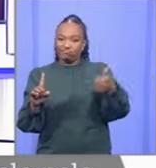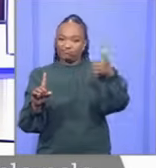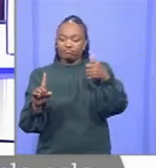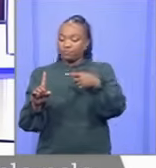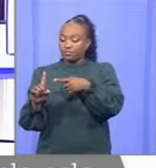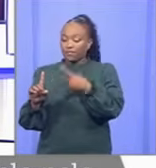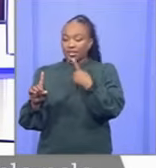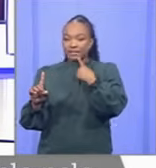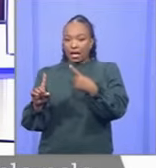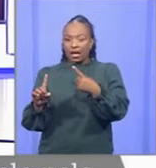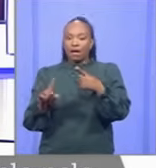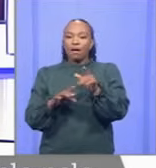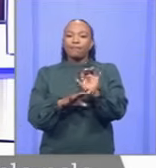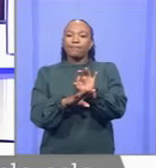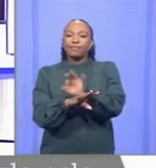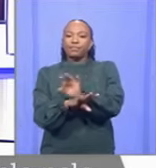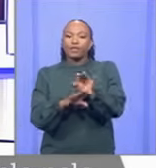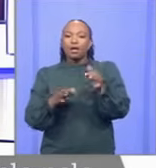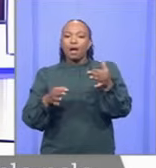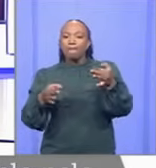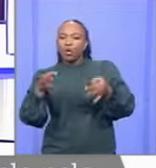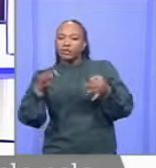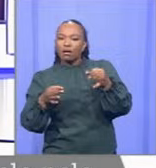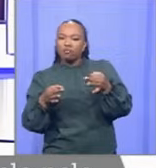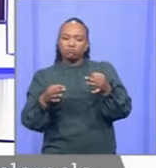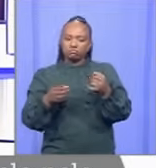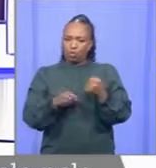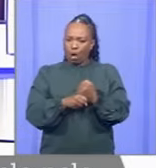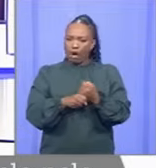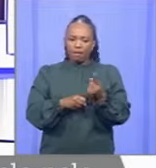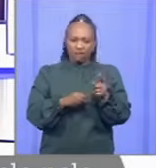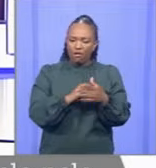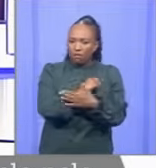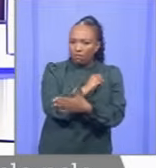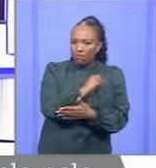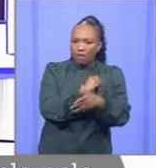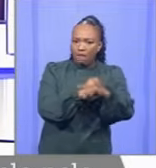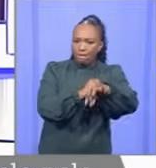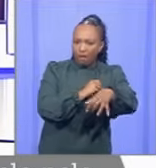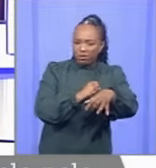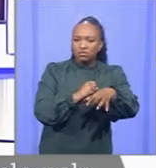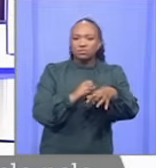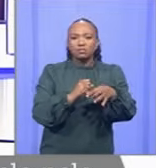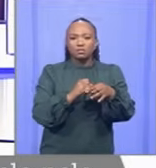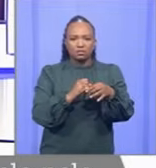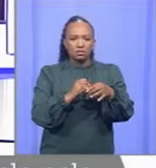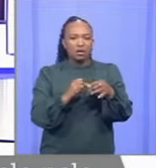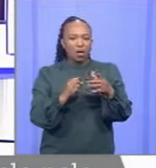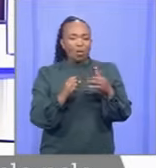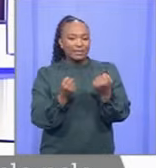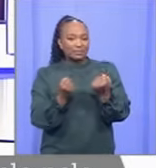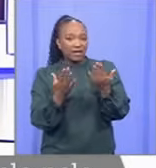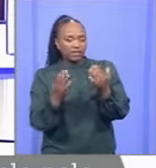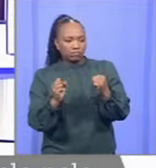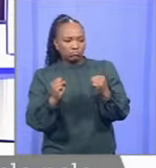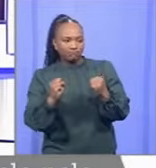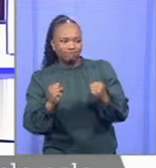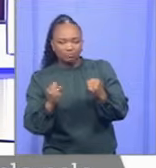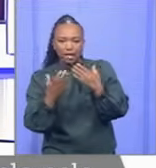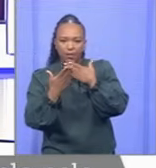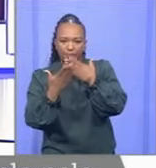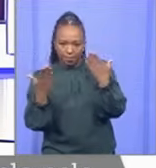a sepolitiki a go šomela setšhaba le kabo ya ditirelo ga se yaka ya ba yeo e matlafetšego ga kalo.